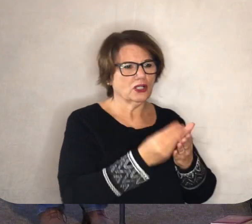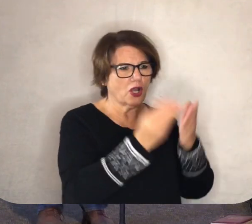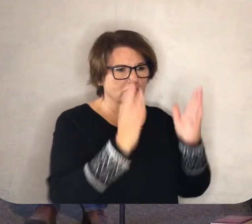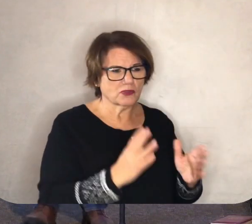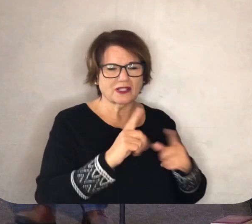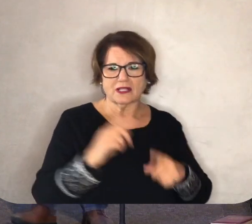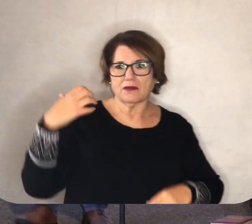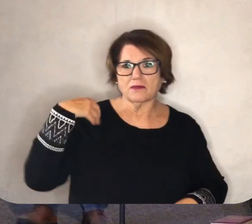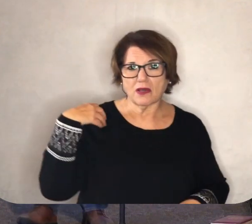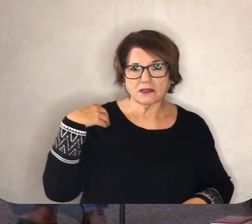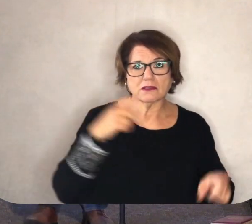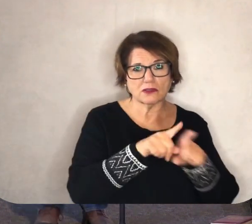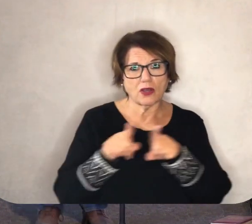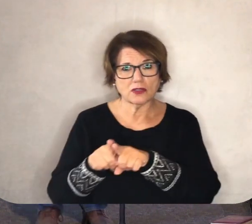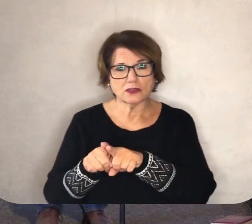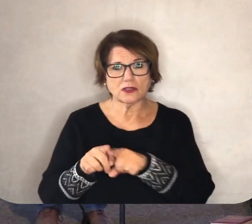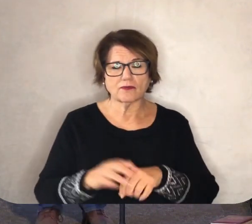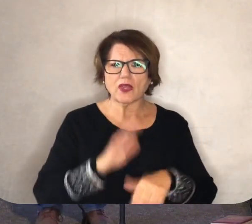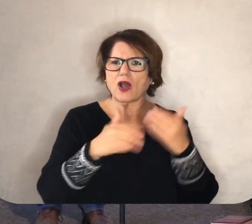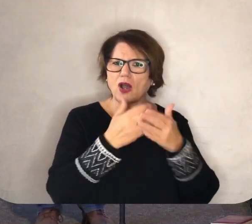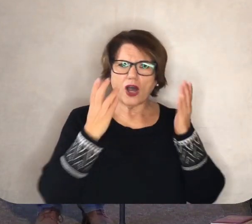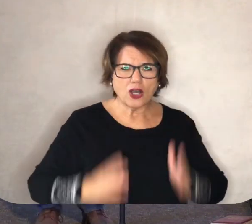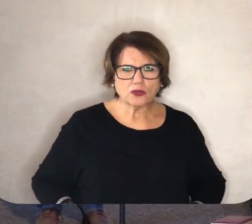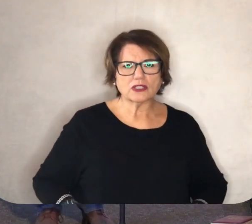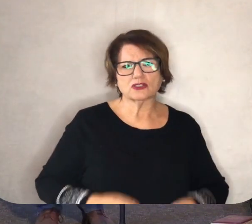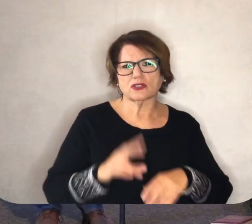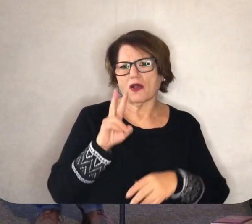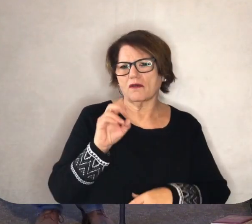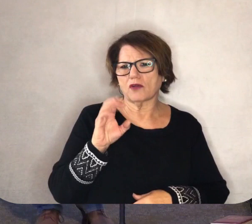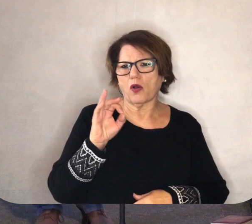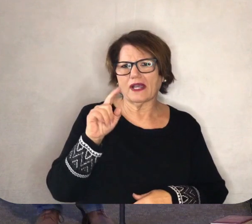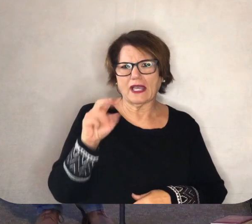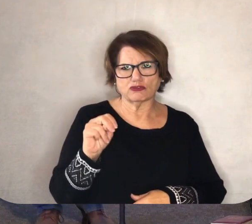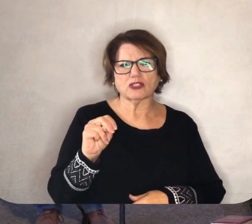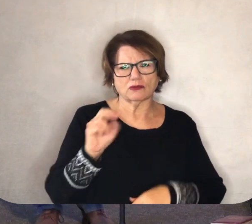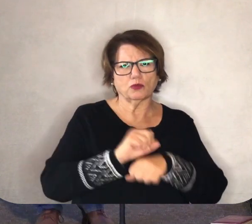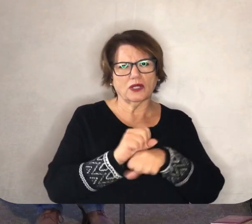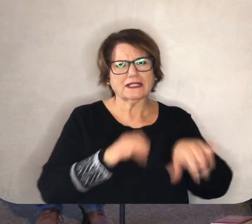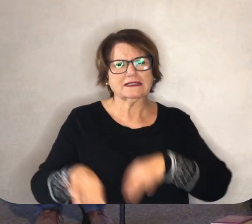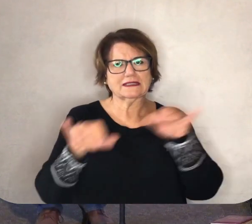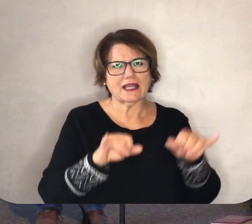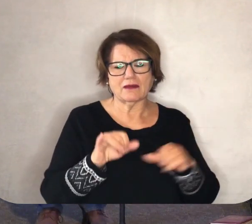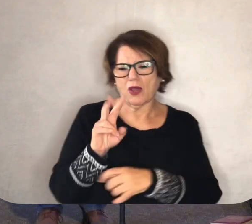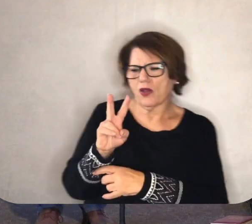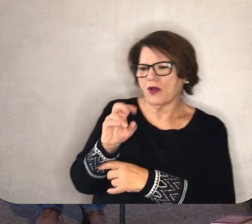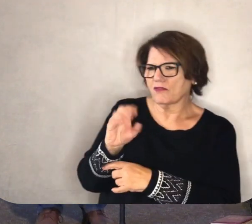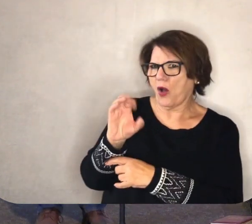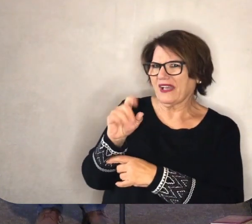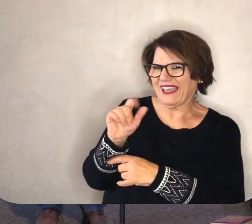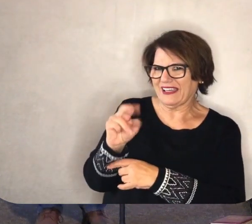employers. All Christian vocation is the same. The word vocation